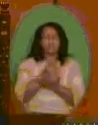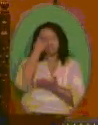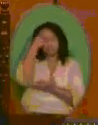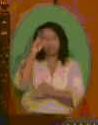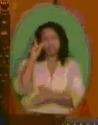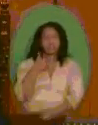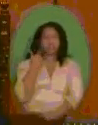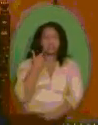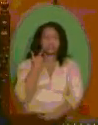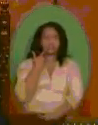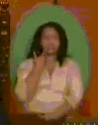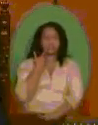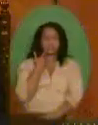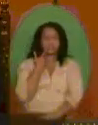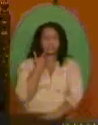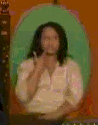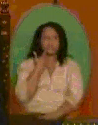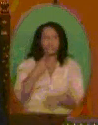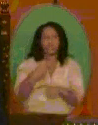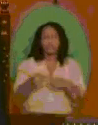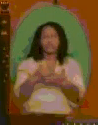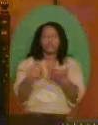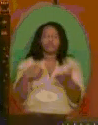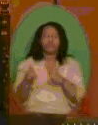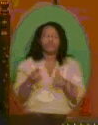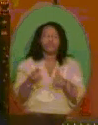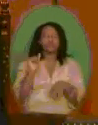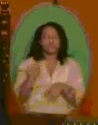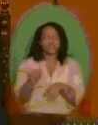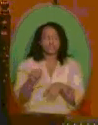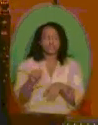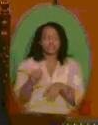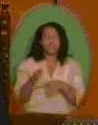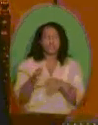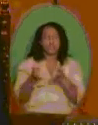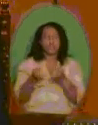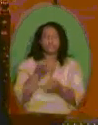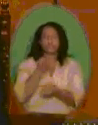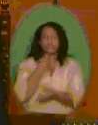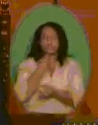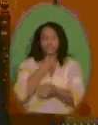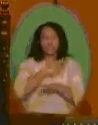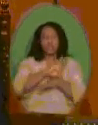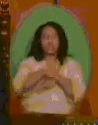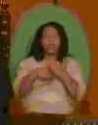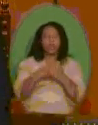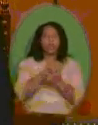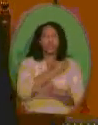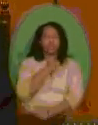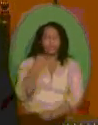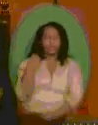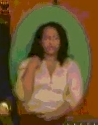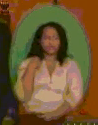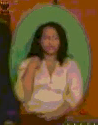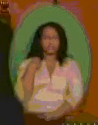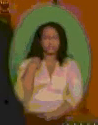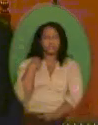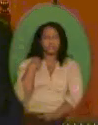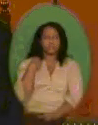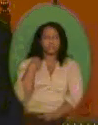lunch, and before we do so, may I advise all members that during